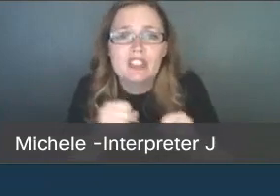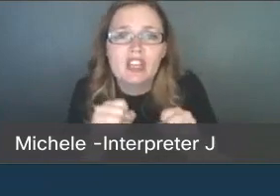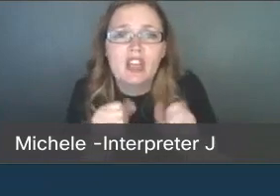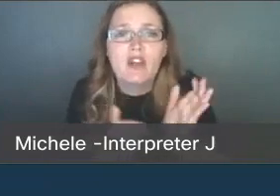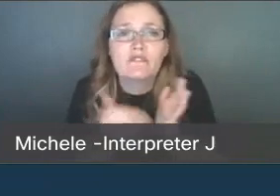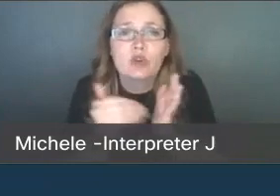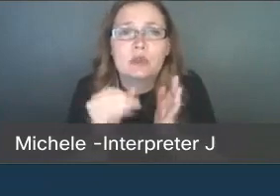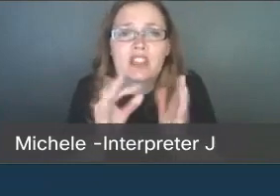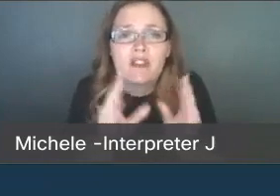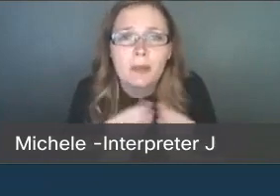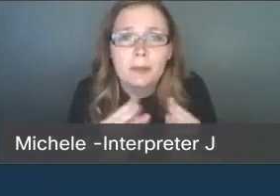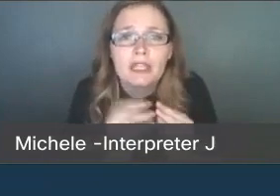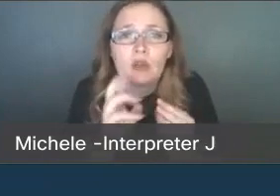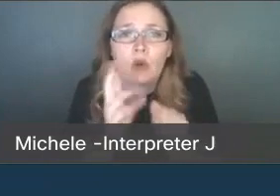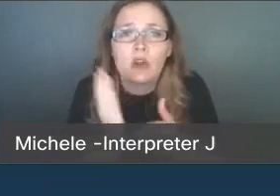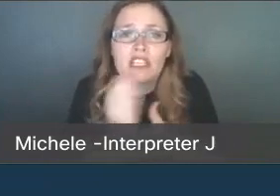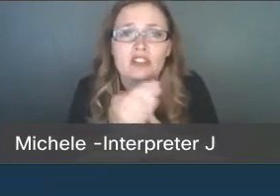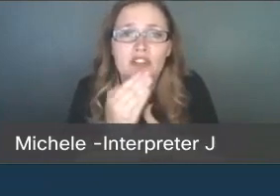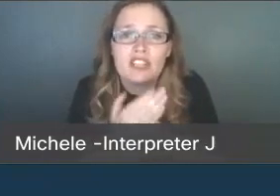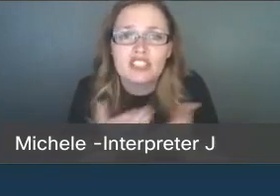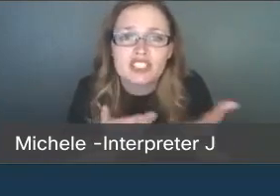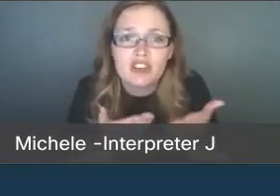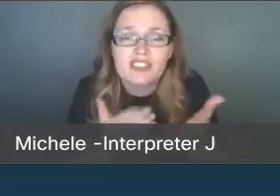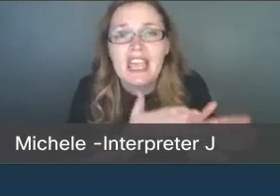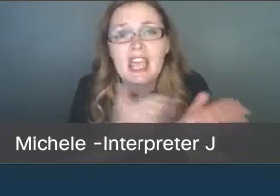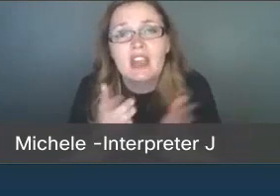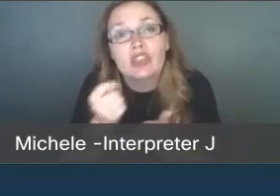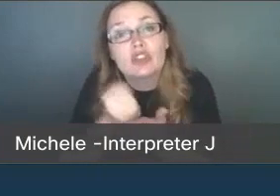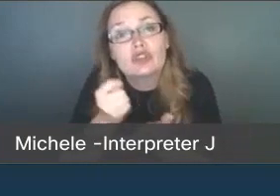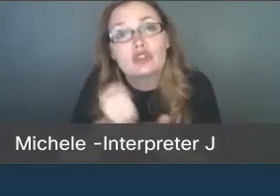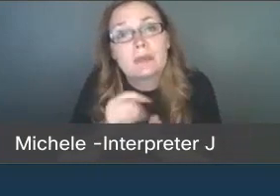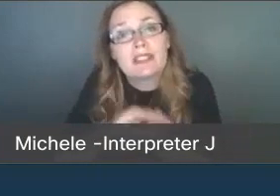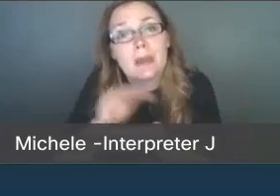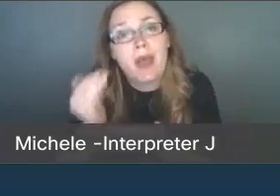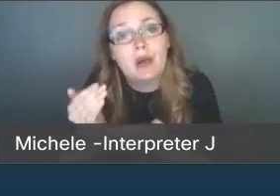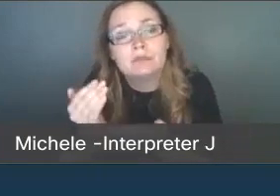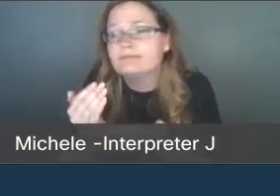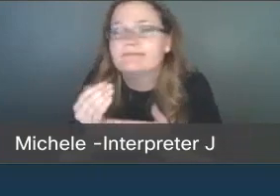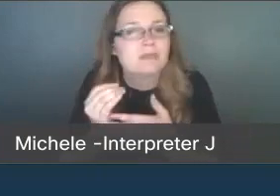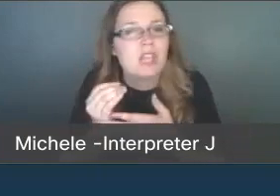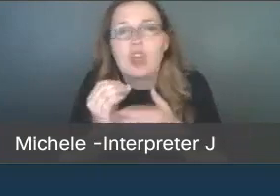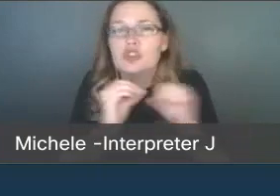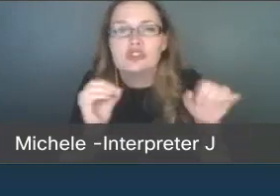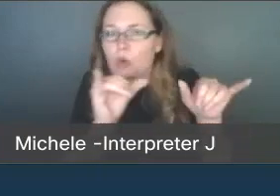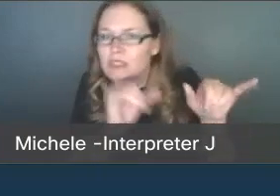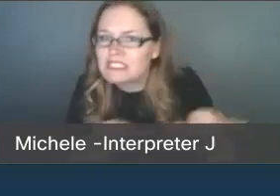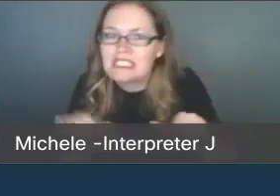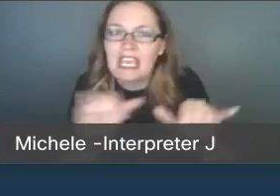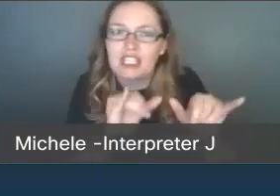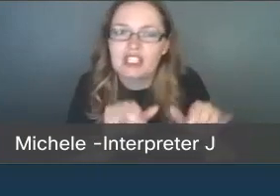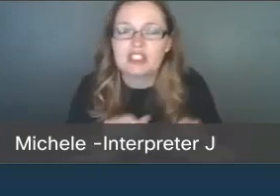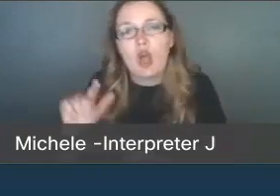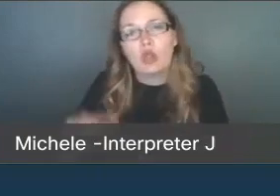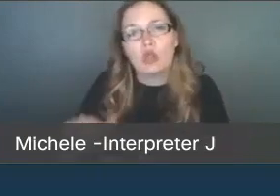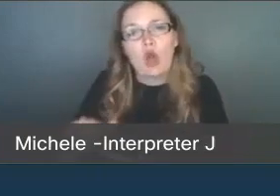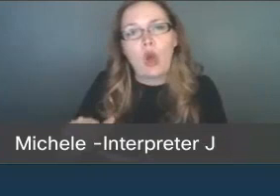meetings or intervention, and then also treatment dosage. There's really no universal standards. Those low, moderate, and